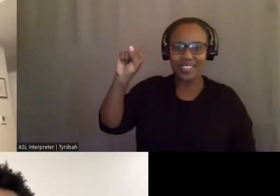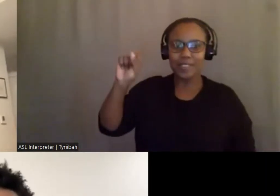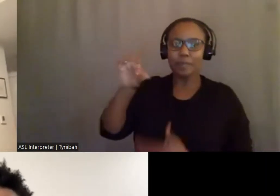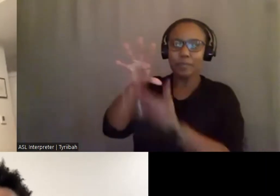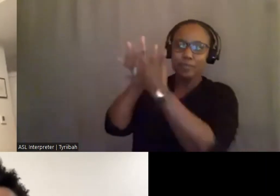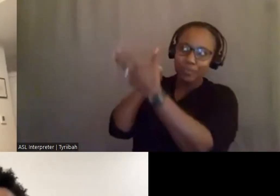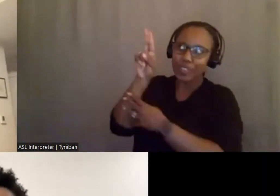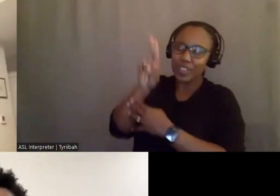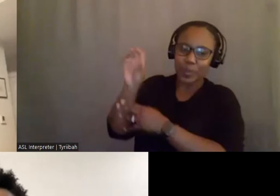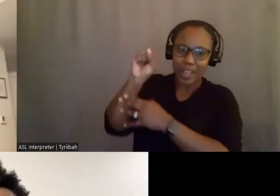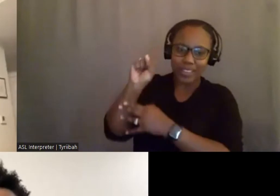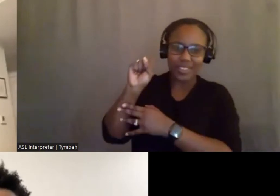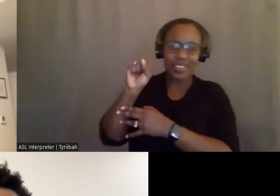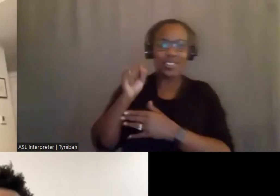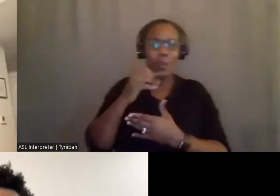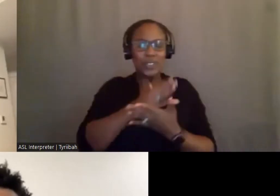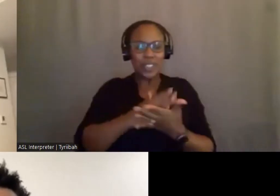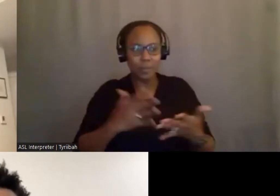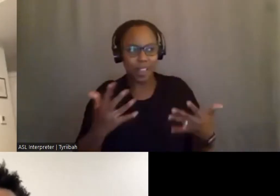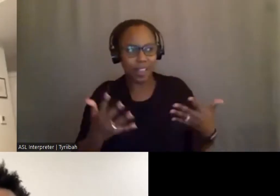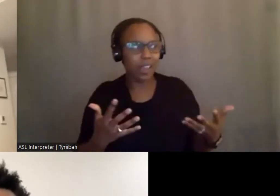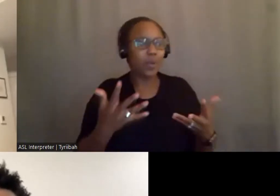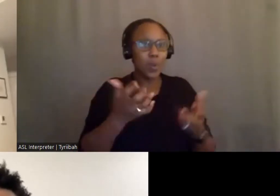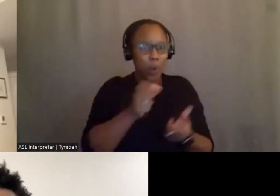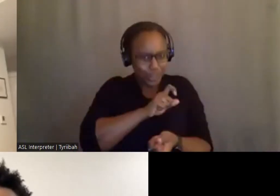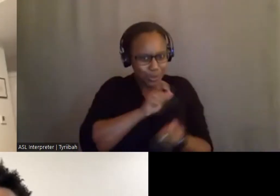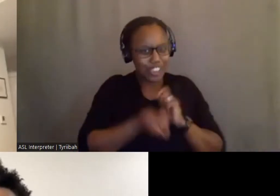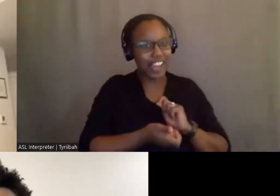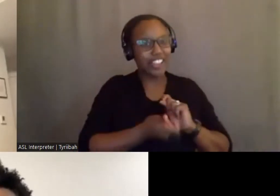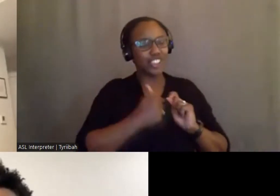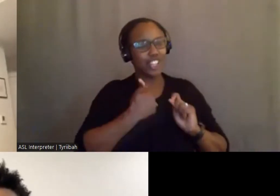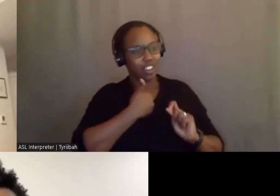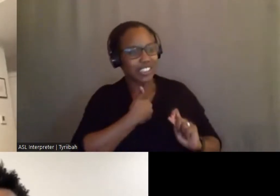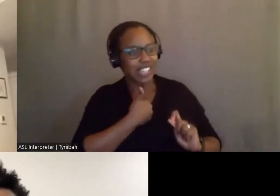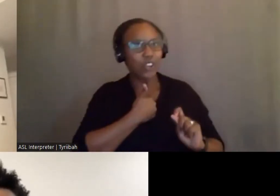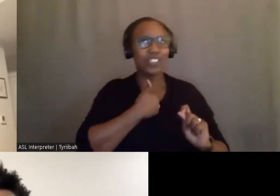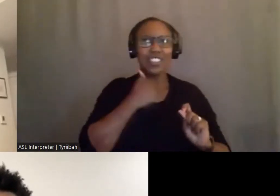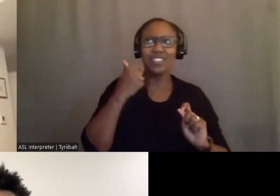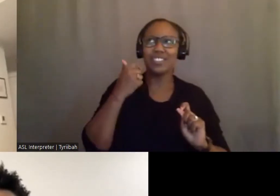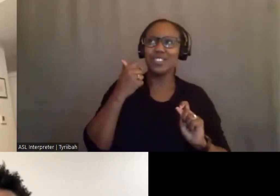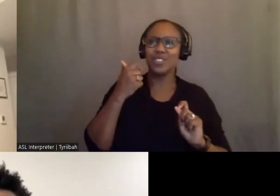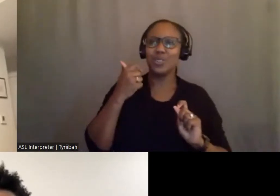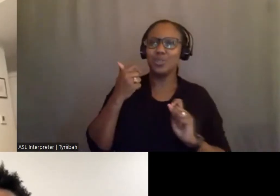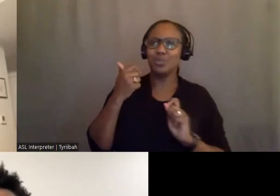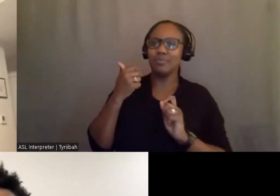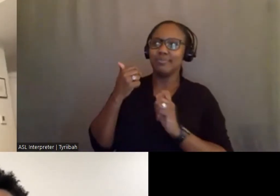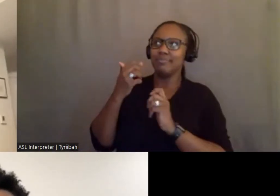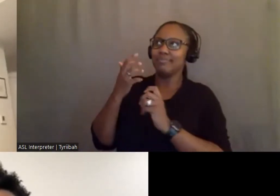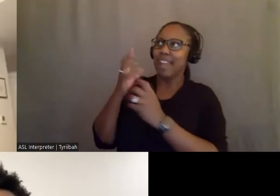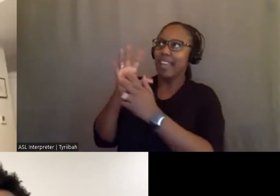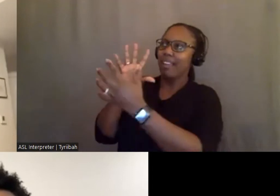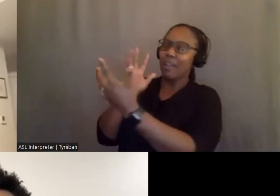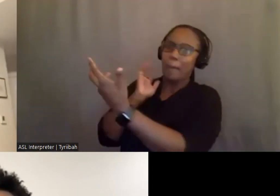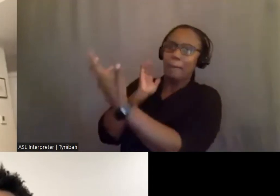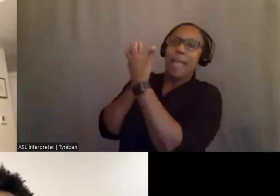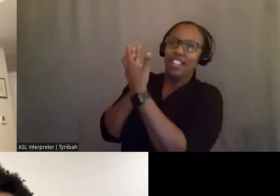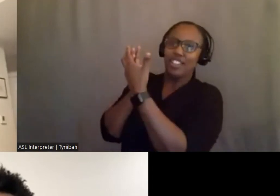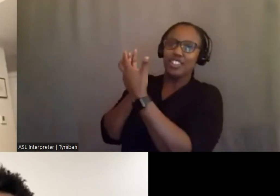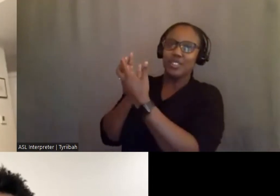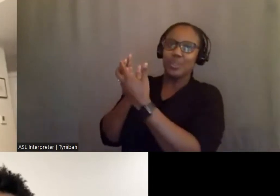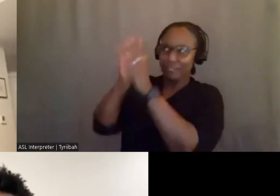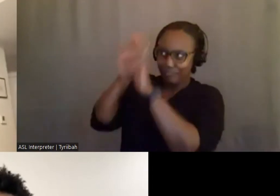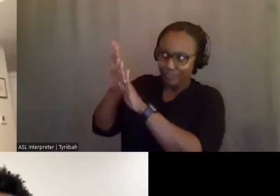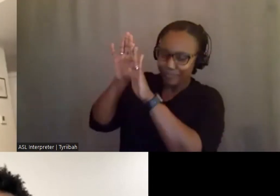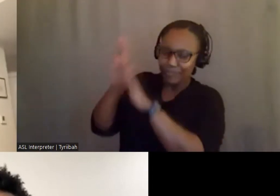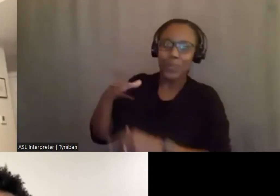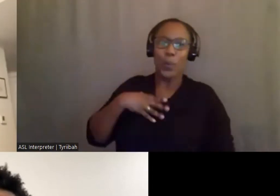interested in really changing ourselves to appeal to white Americans? And so the Seminoles go off into Florida and are really not part of